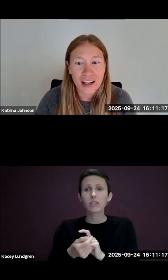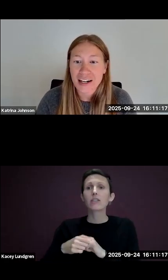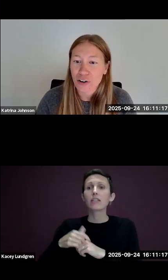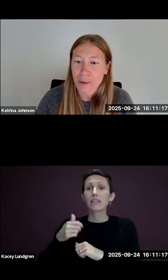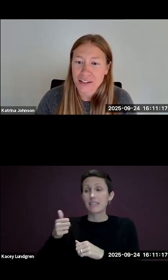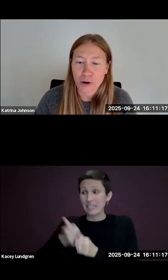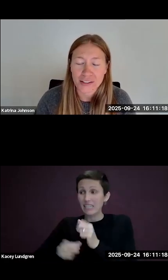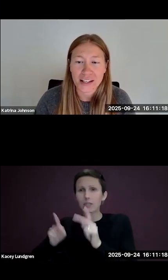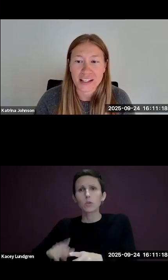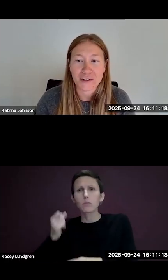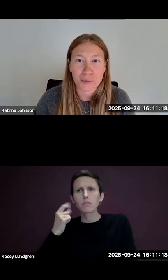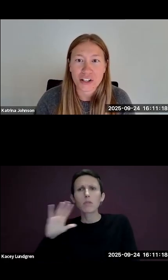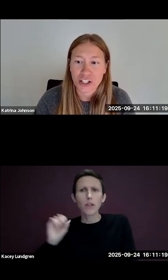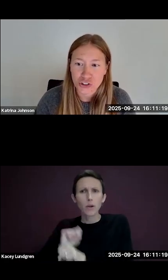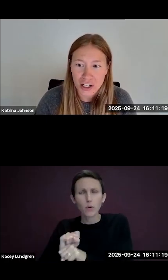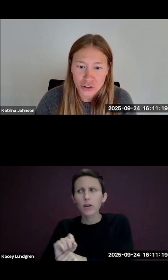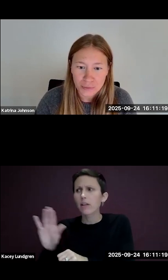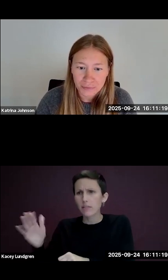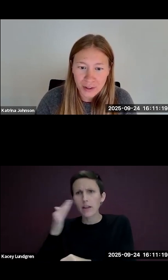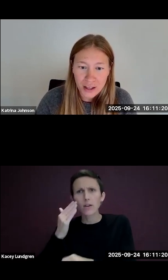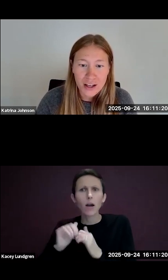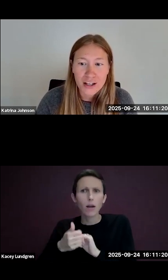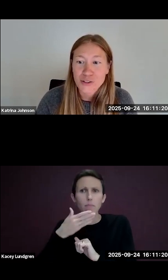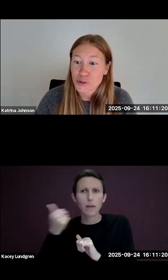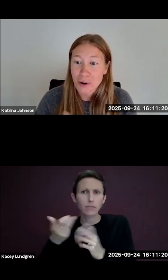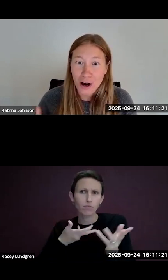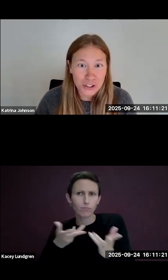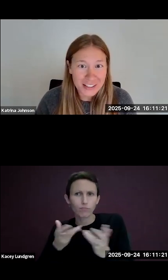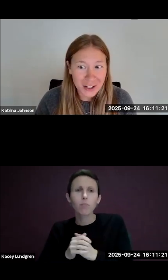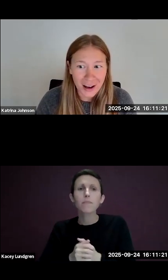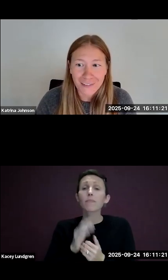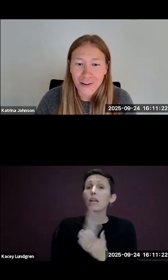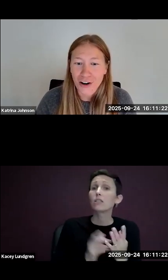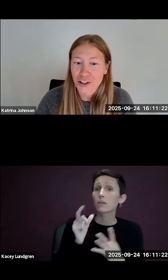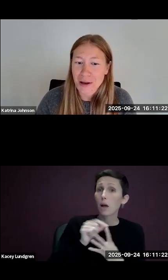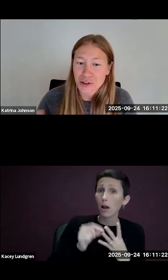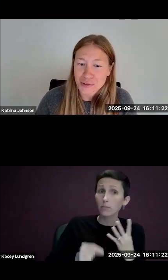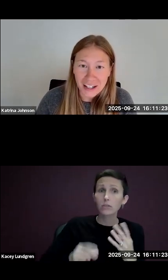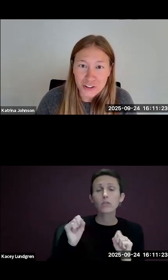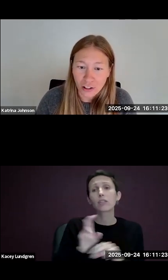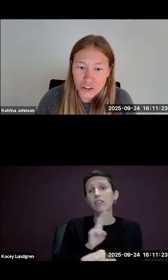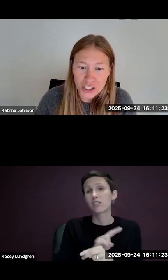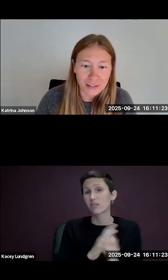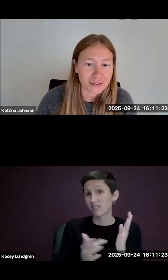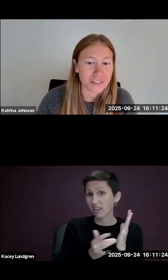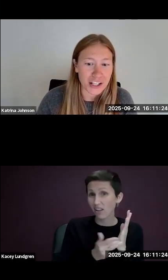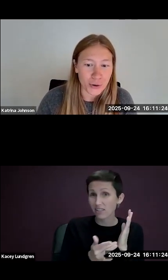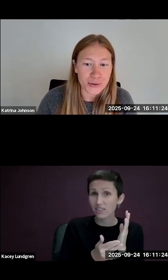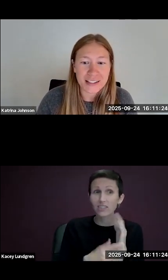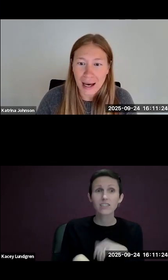their work and how to best process the information exchange. So, some options that you have are you may use